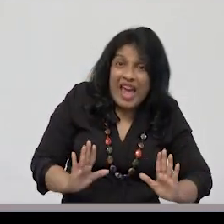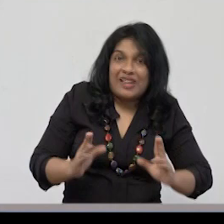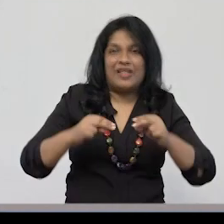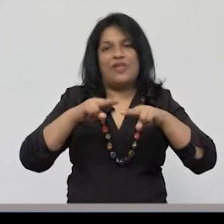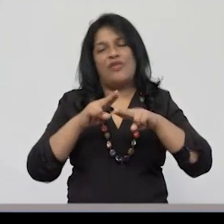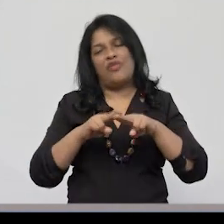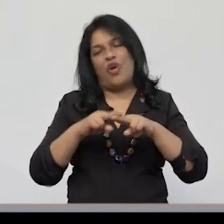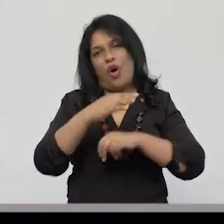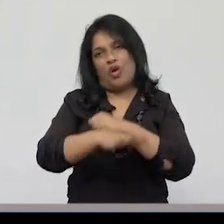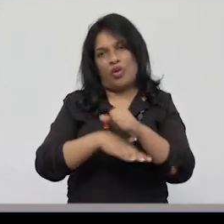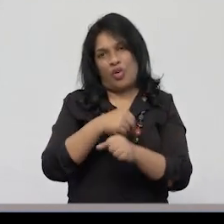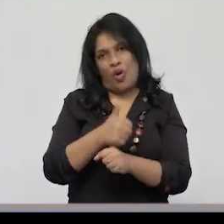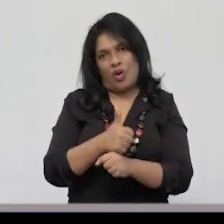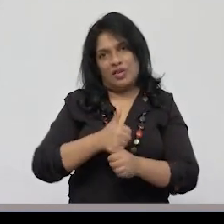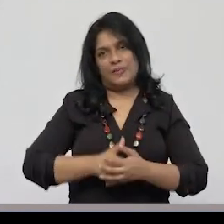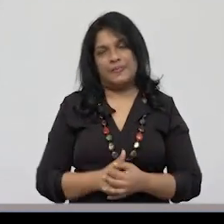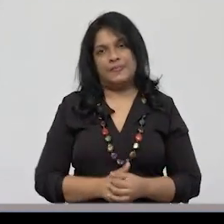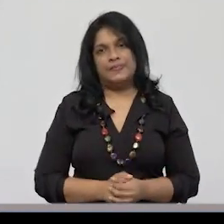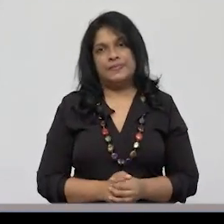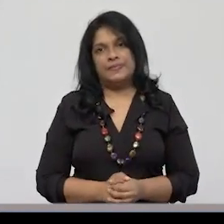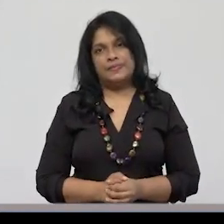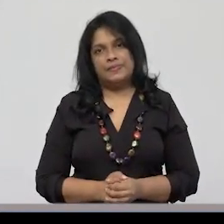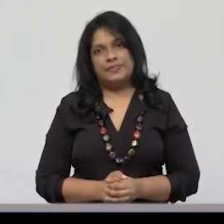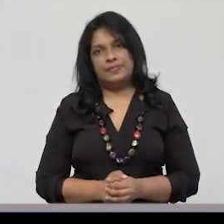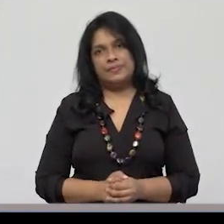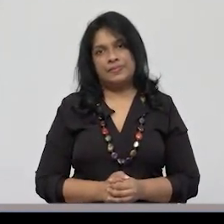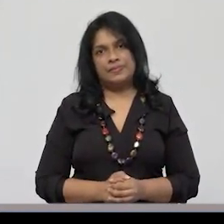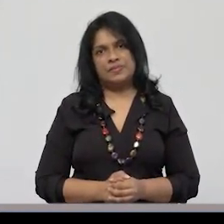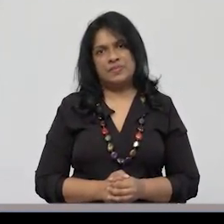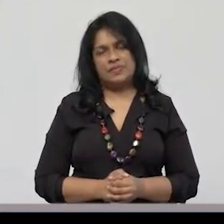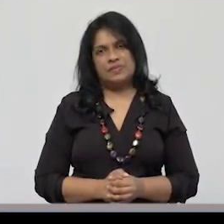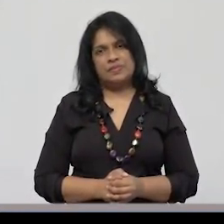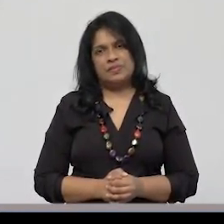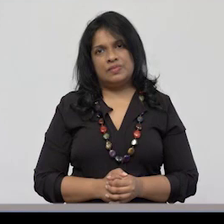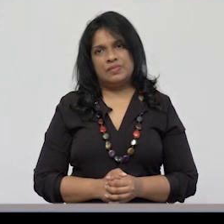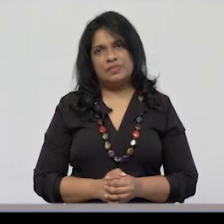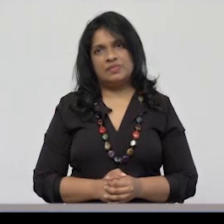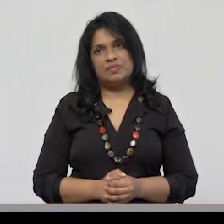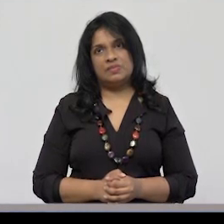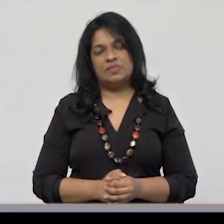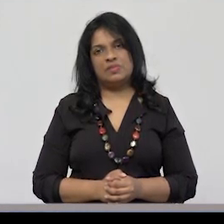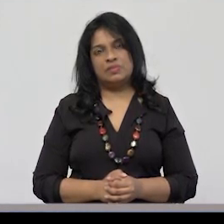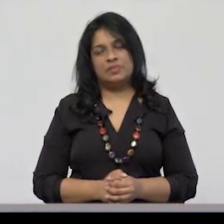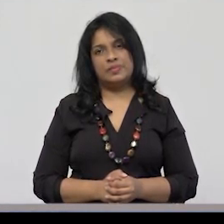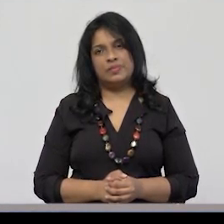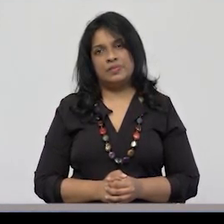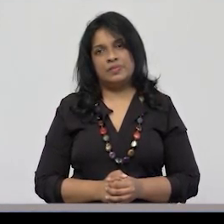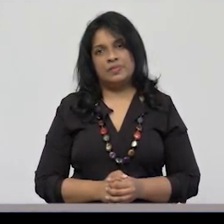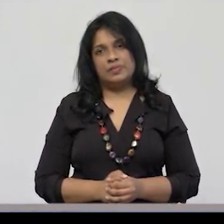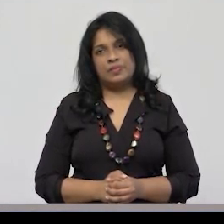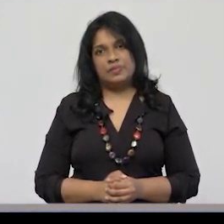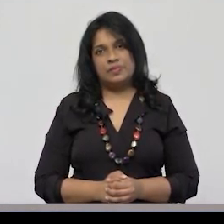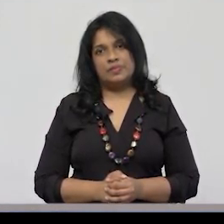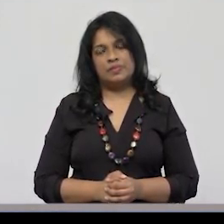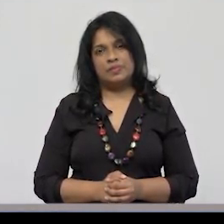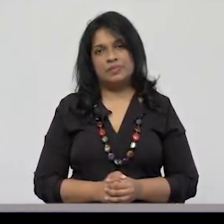Every day, take some time. Wait on him. Don't put legalistic rules. Today, I couldn't pray for my hour. Oh, 5 minutes, 5 minutes to go.